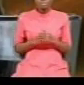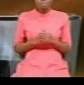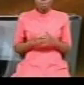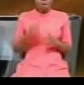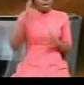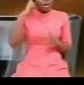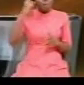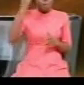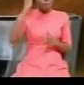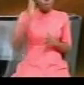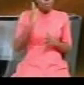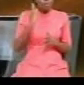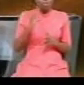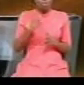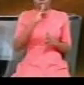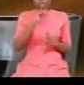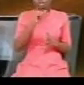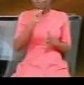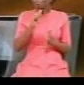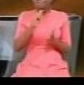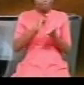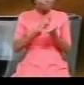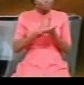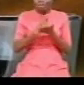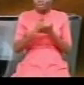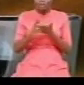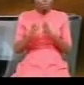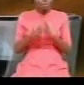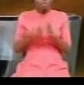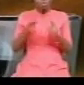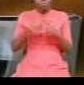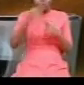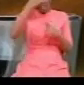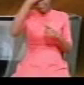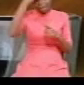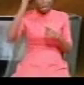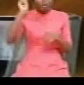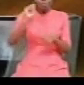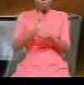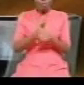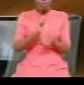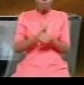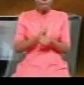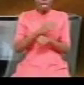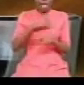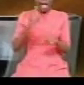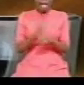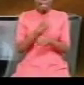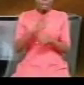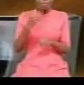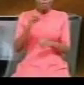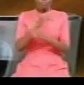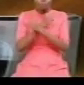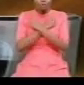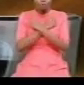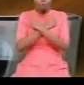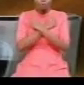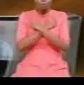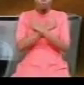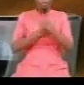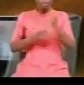For God is not unrighteous to forget your work and labor of